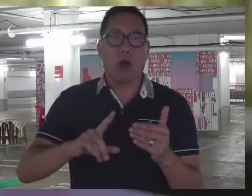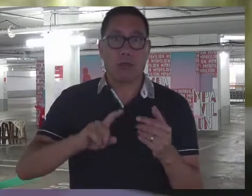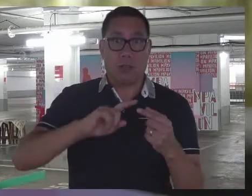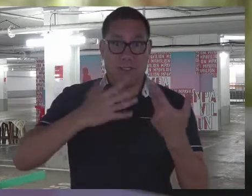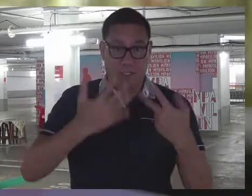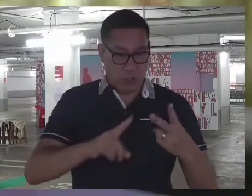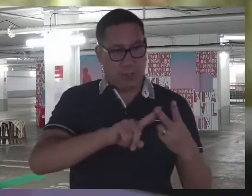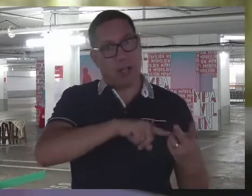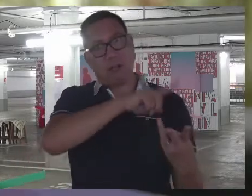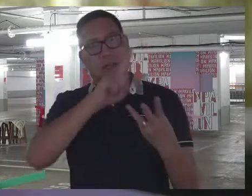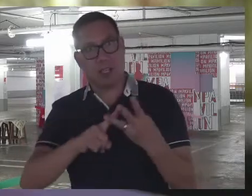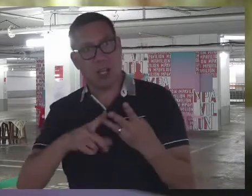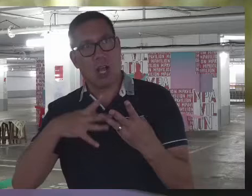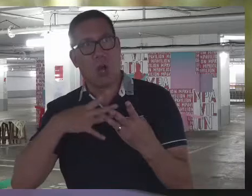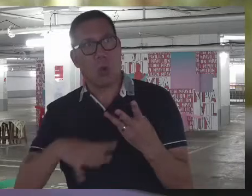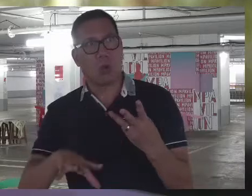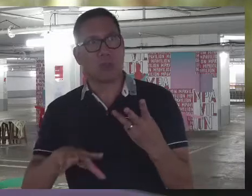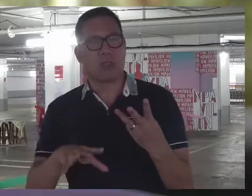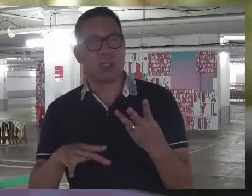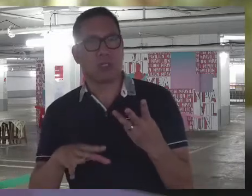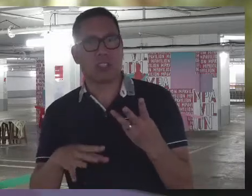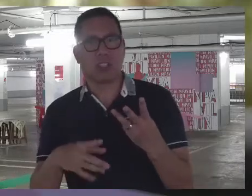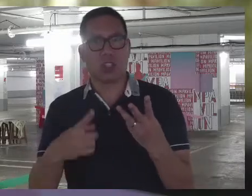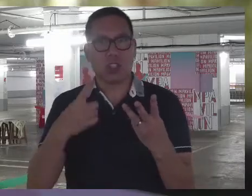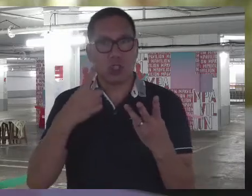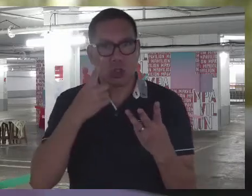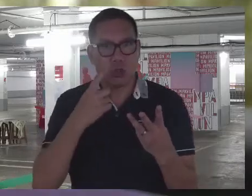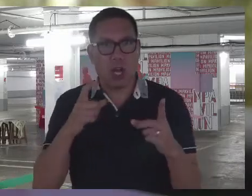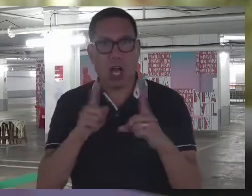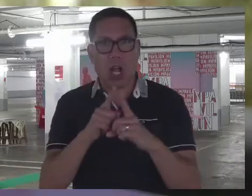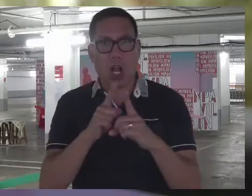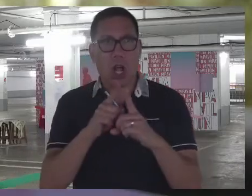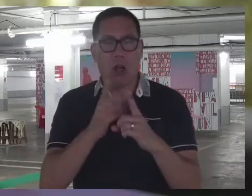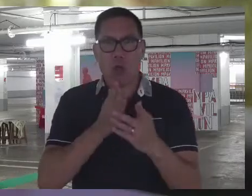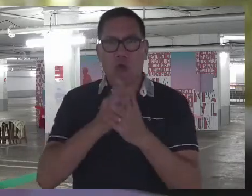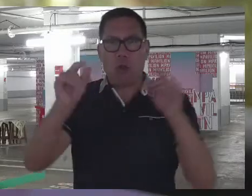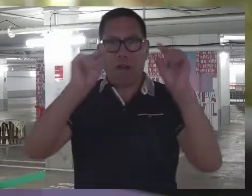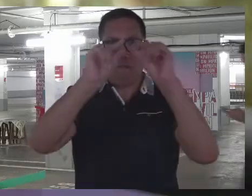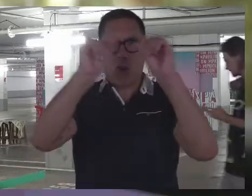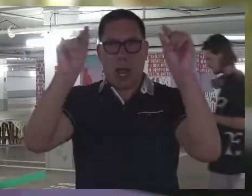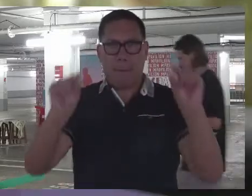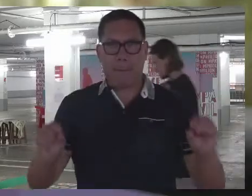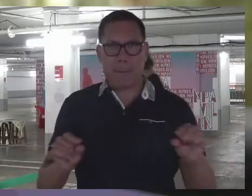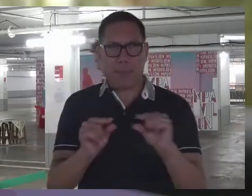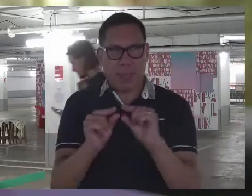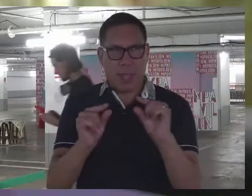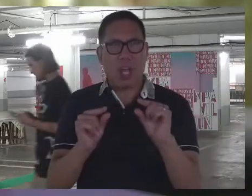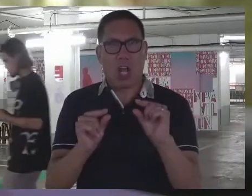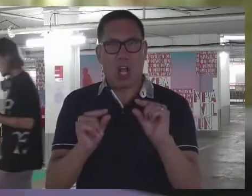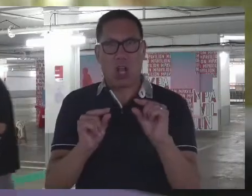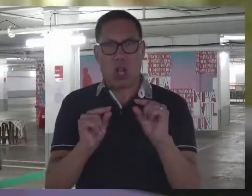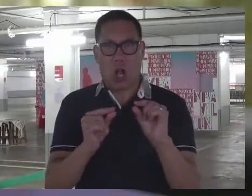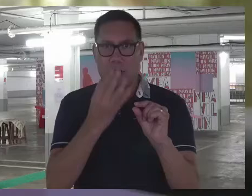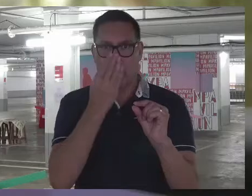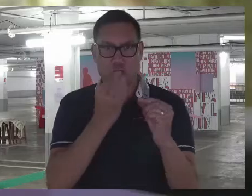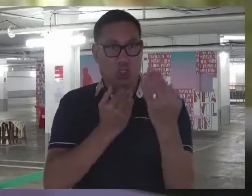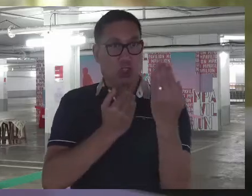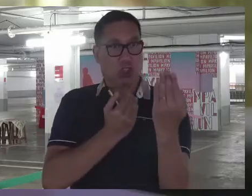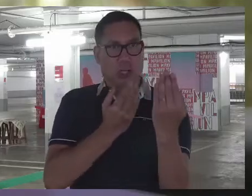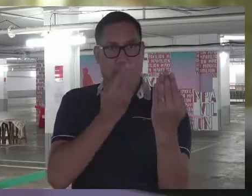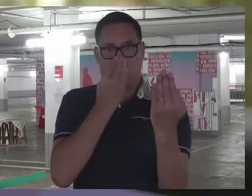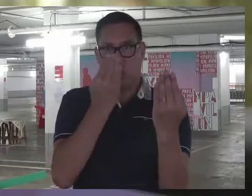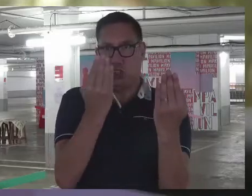of extend through the boundary of the image, through the frame. So I don't feel like I'm held by